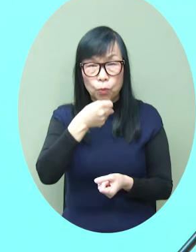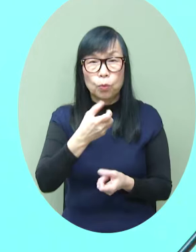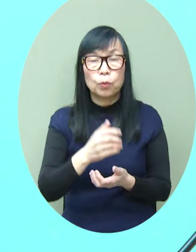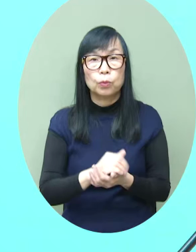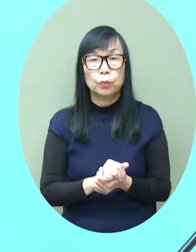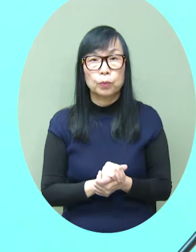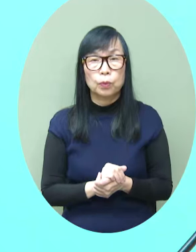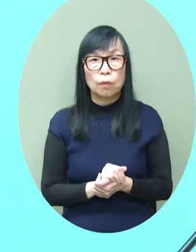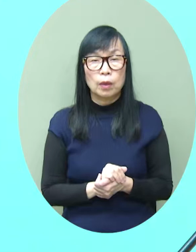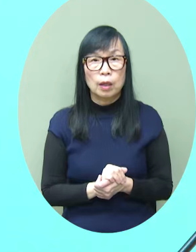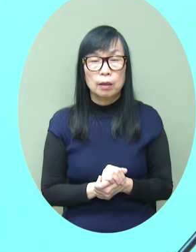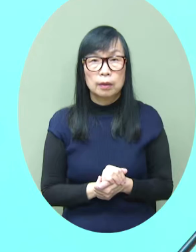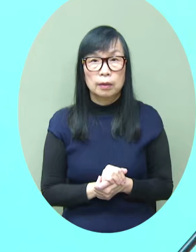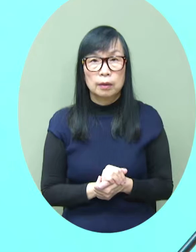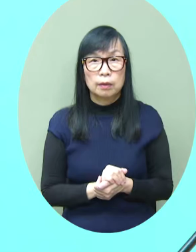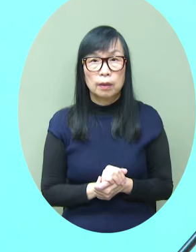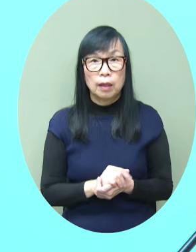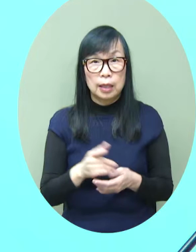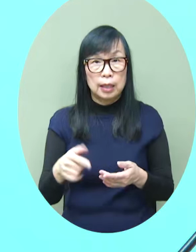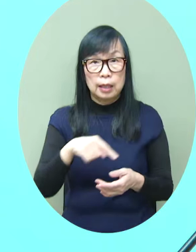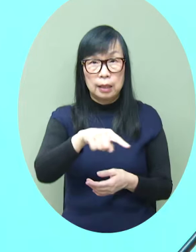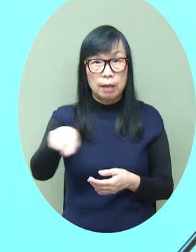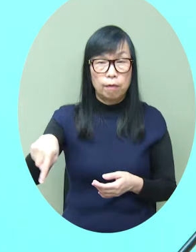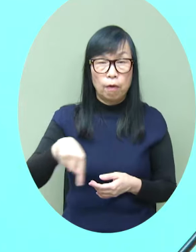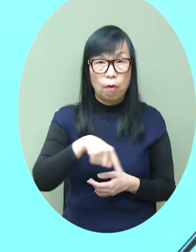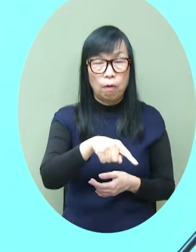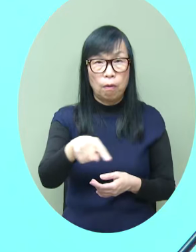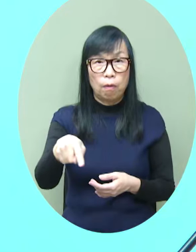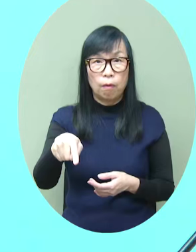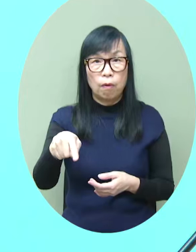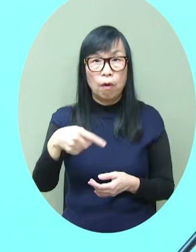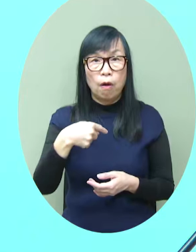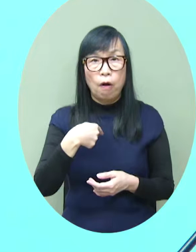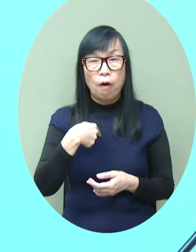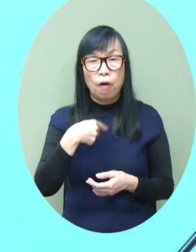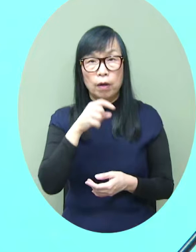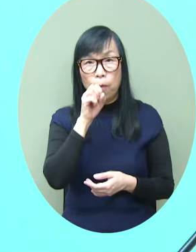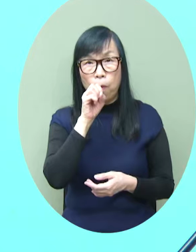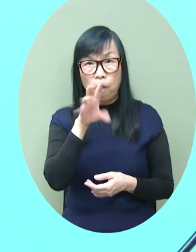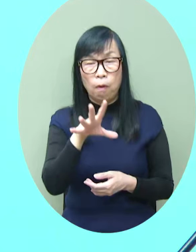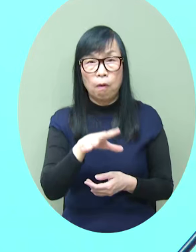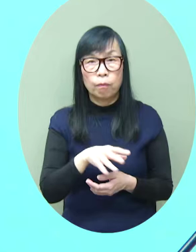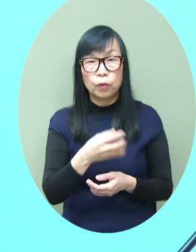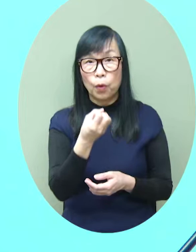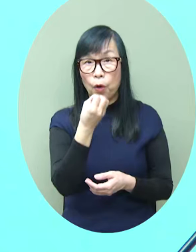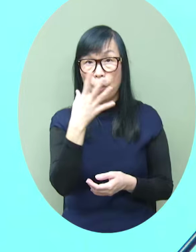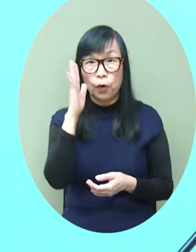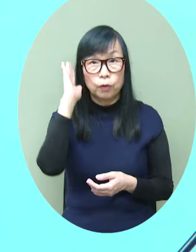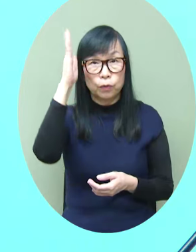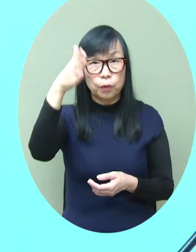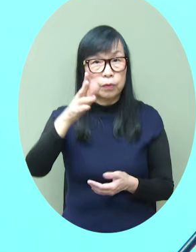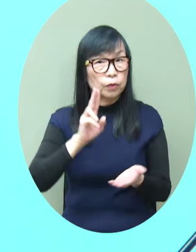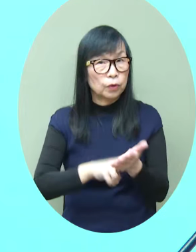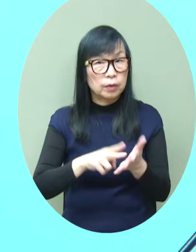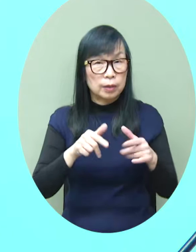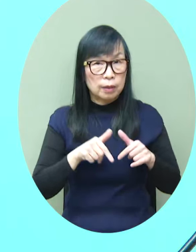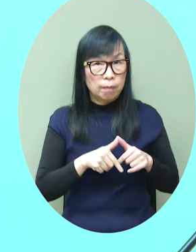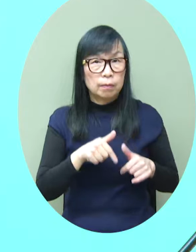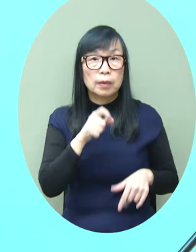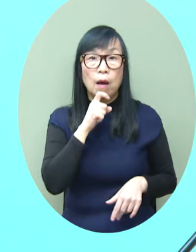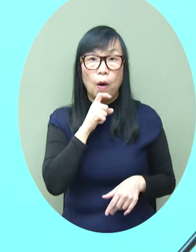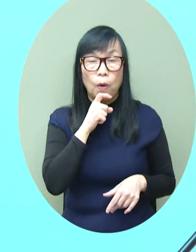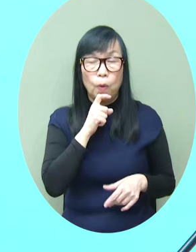have said on those occasions is I'm full of confidence about Hong Kong's future. Because one, Hong Kong is back